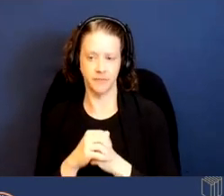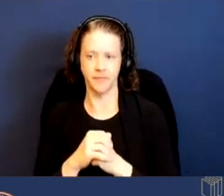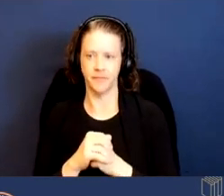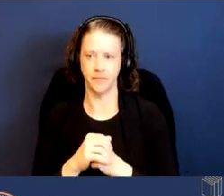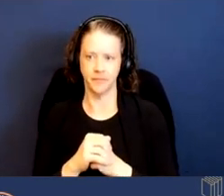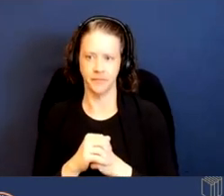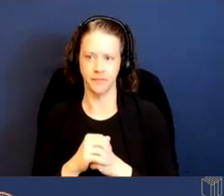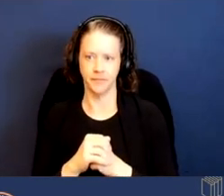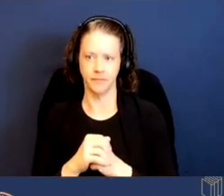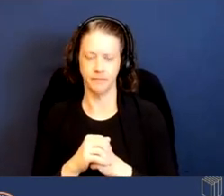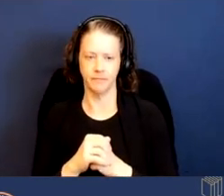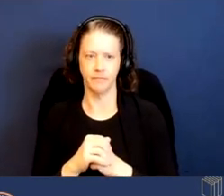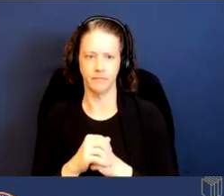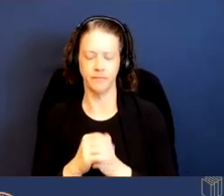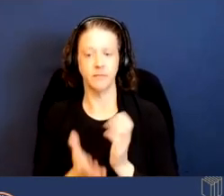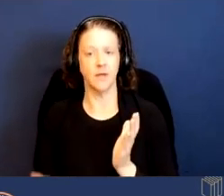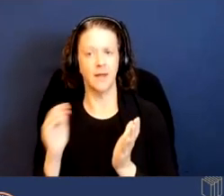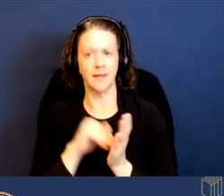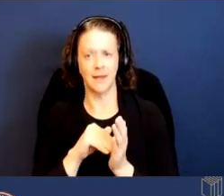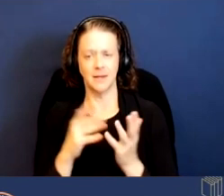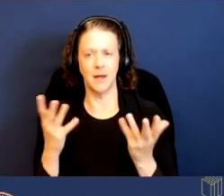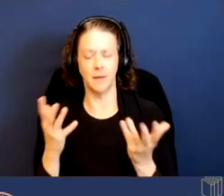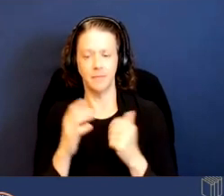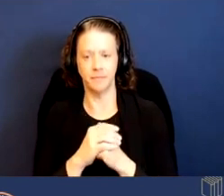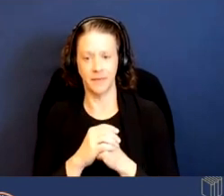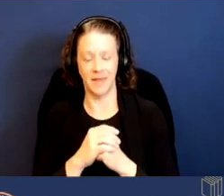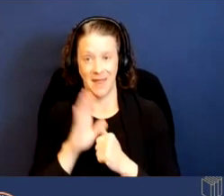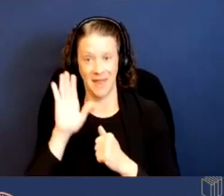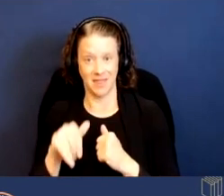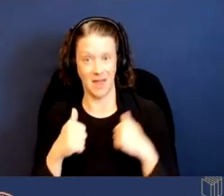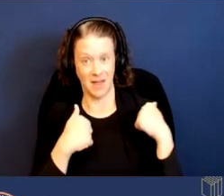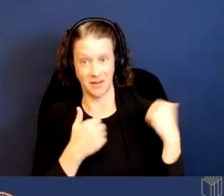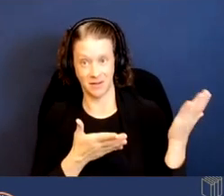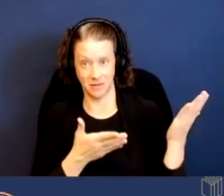this, again, is something that,